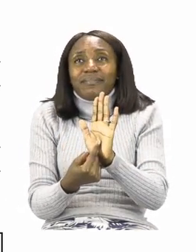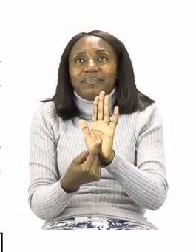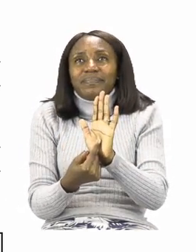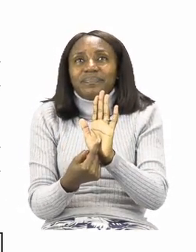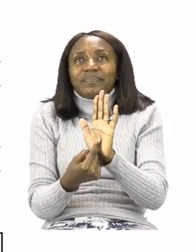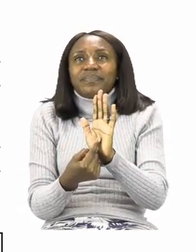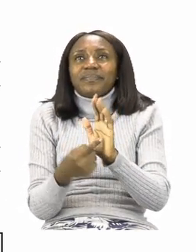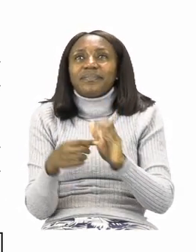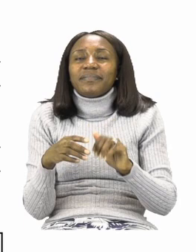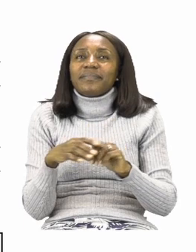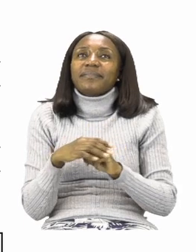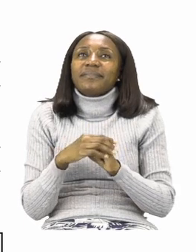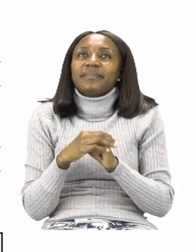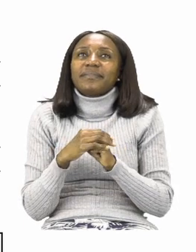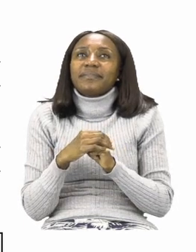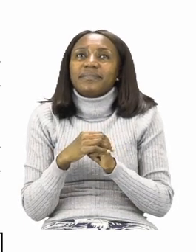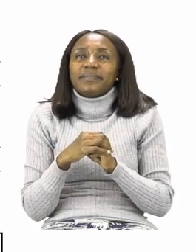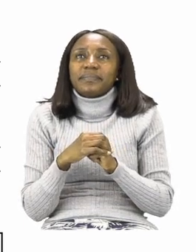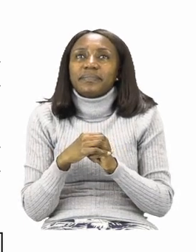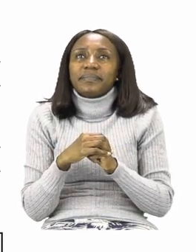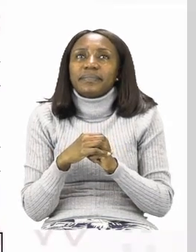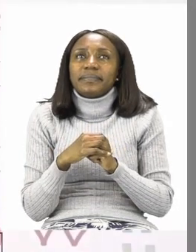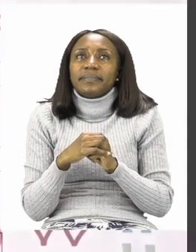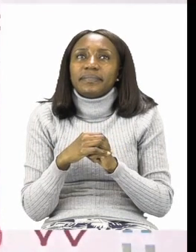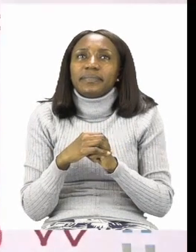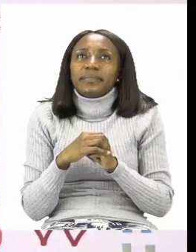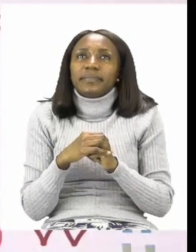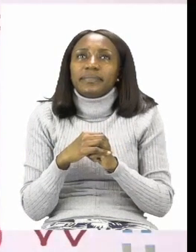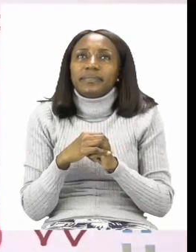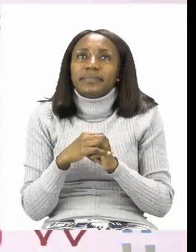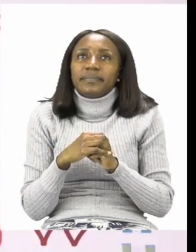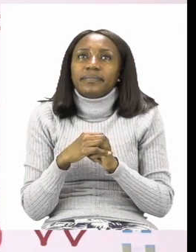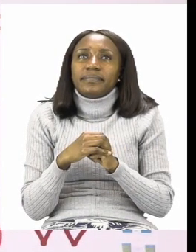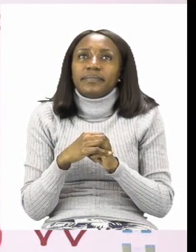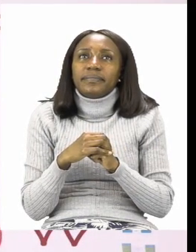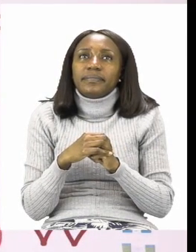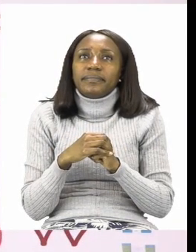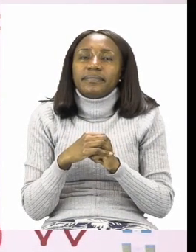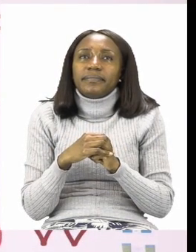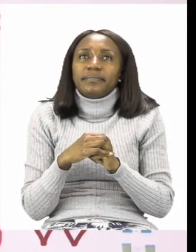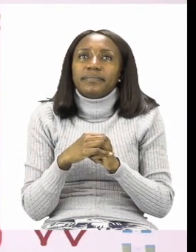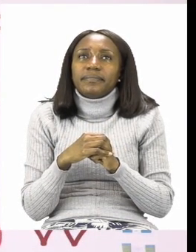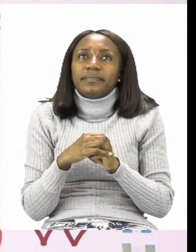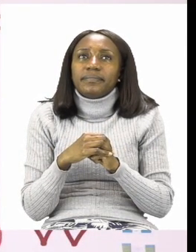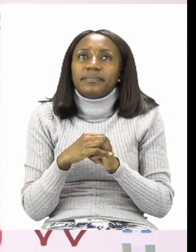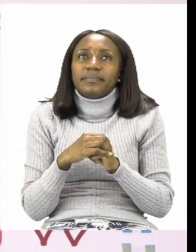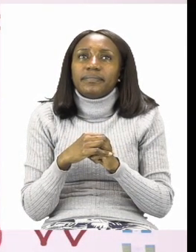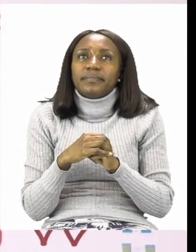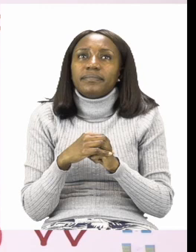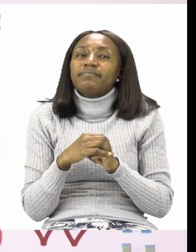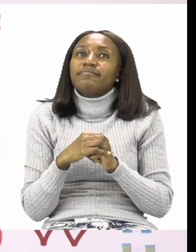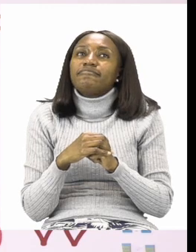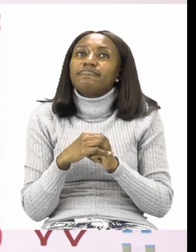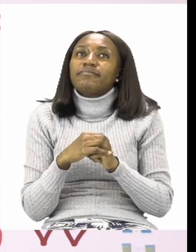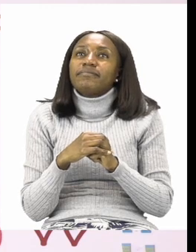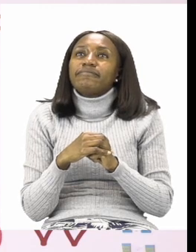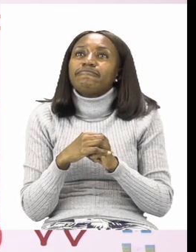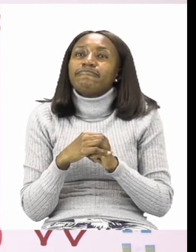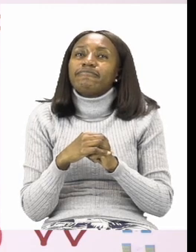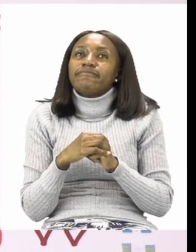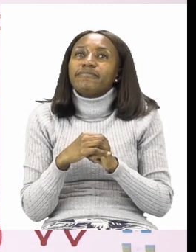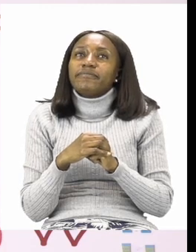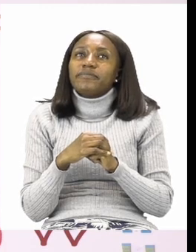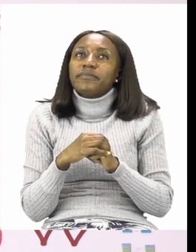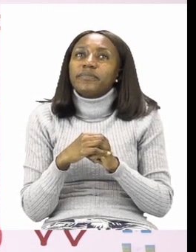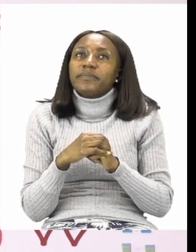I have written them on the board here. So, let's look at the first instruction